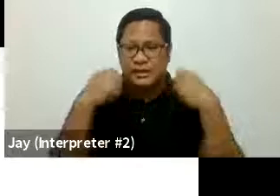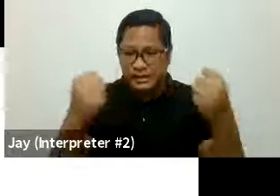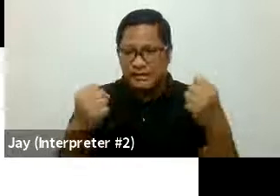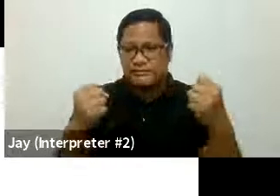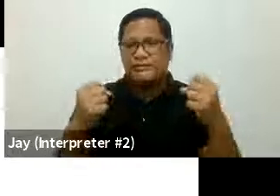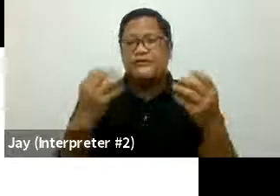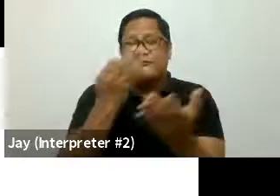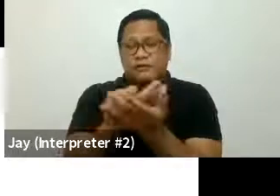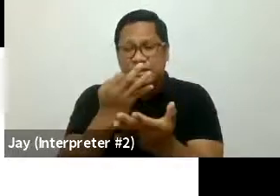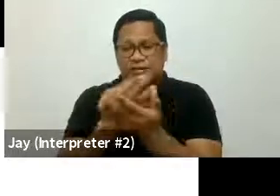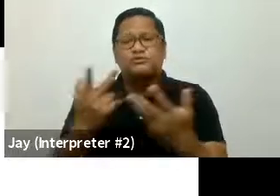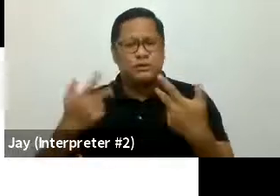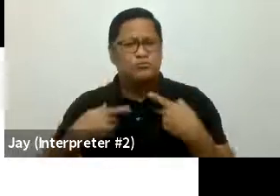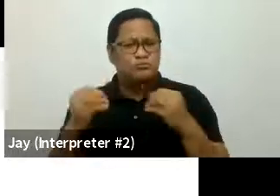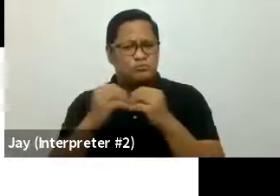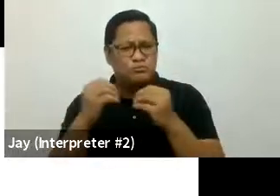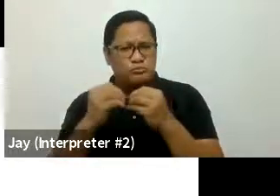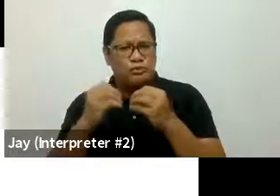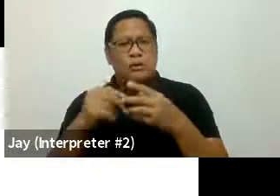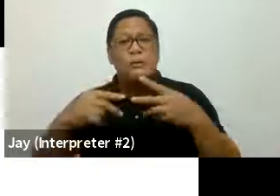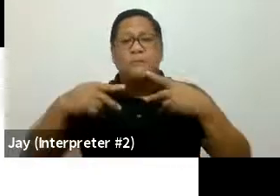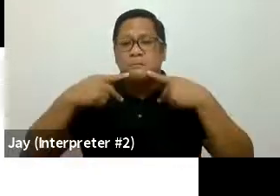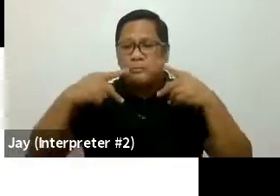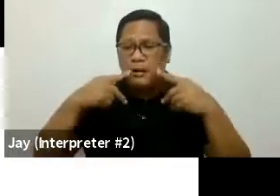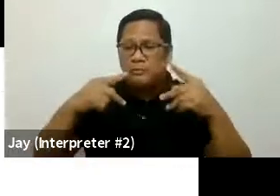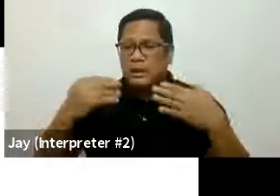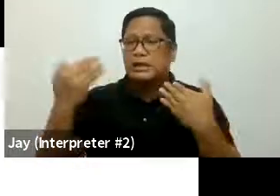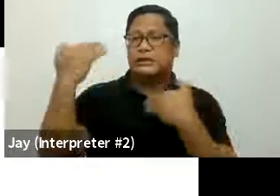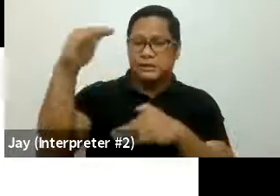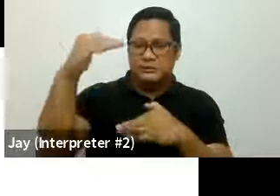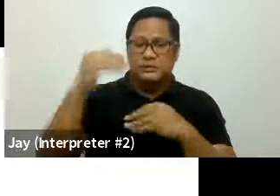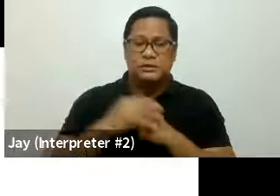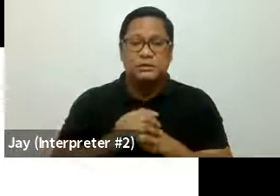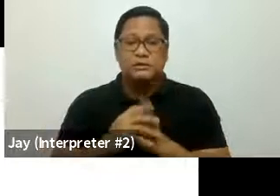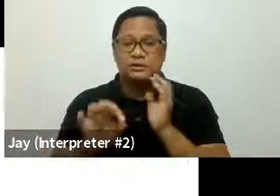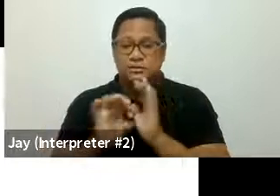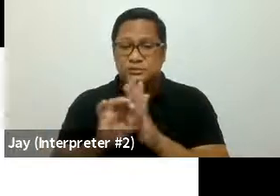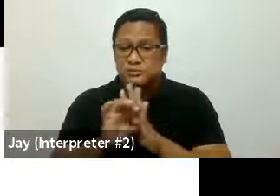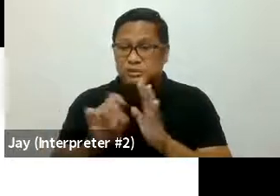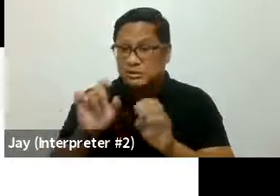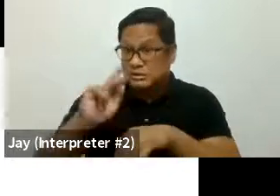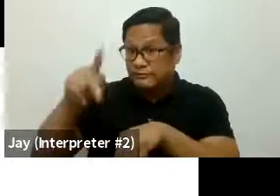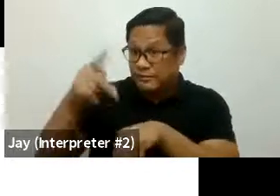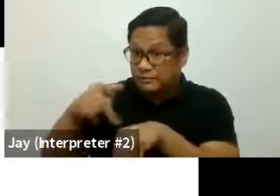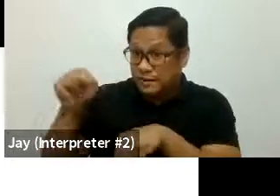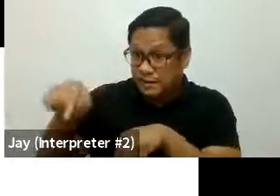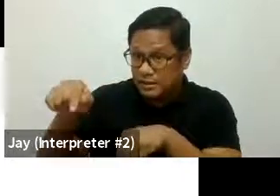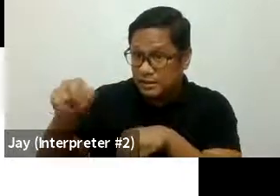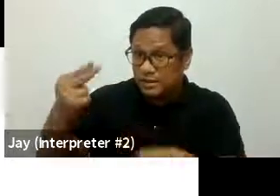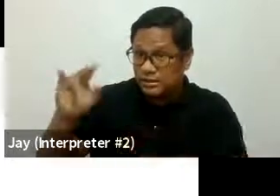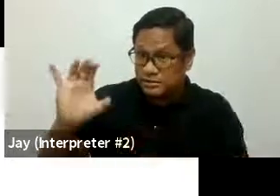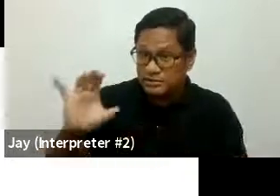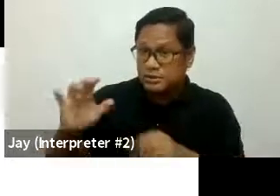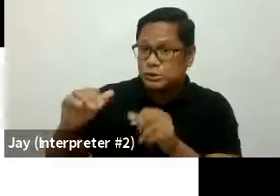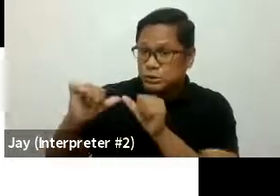sure that there's more population coverage. It also means that, you know, if the Philippines wants UHC in a sustained